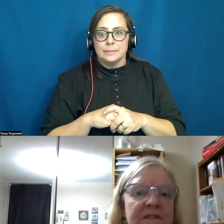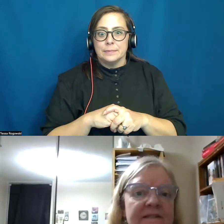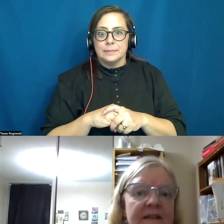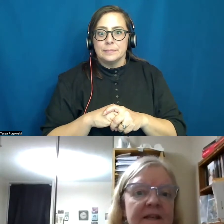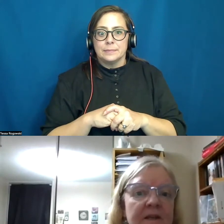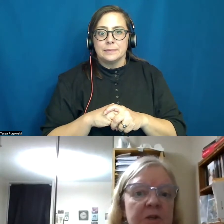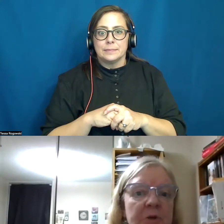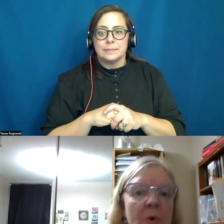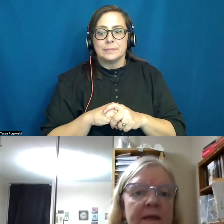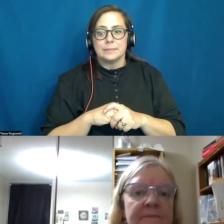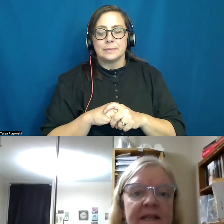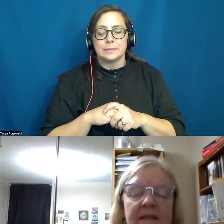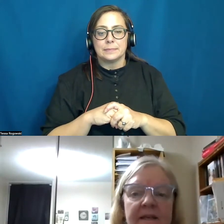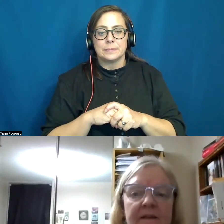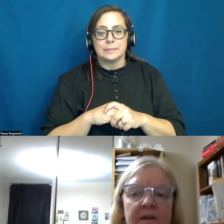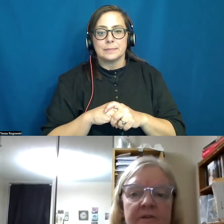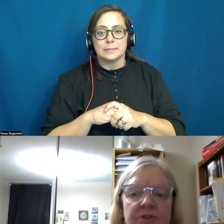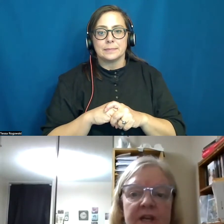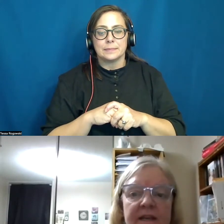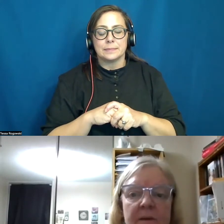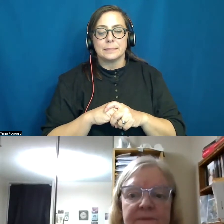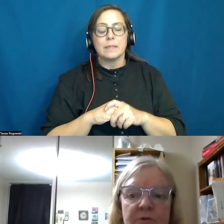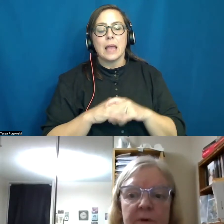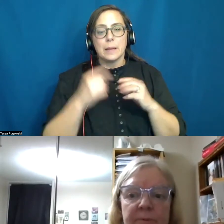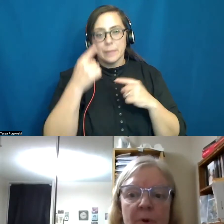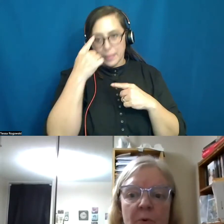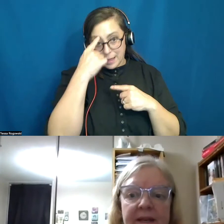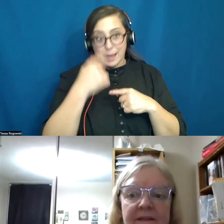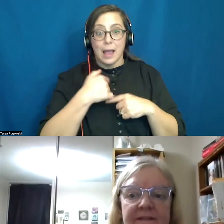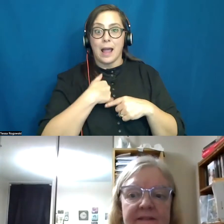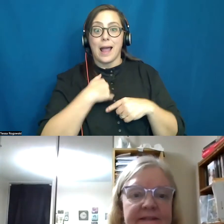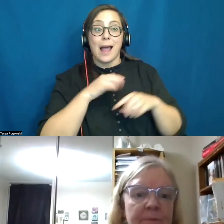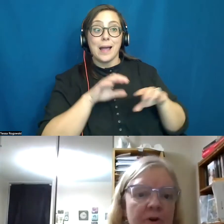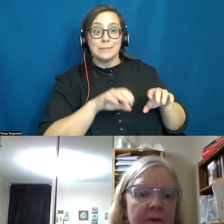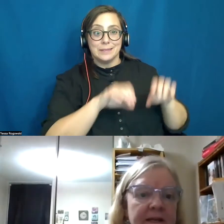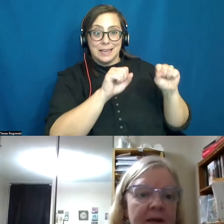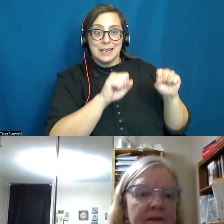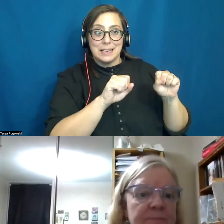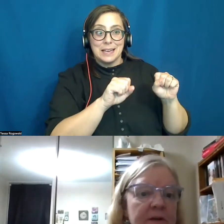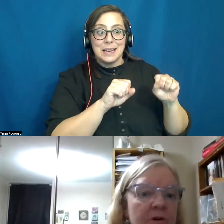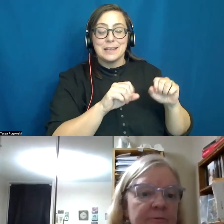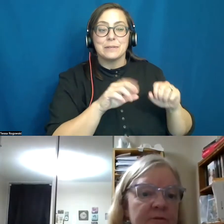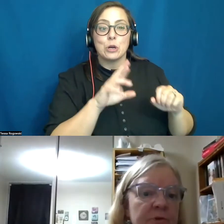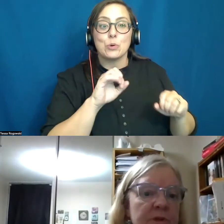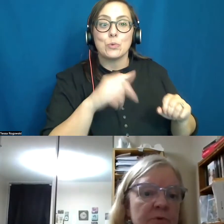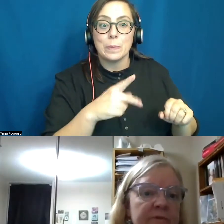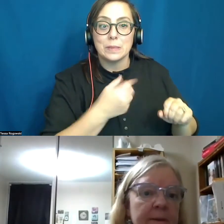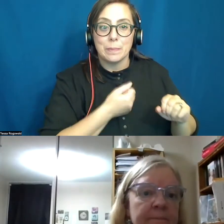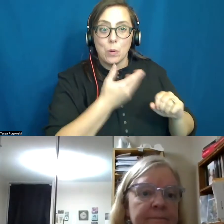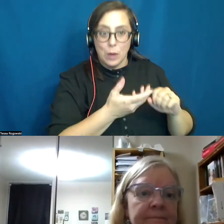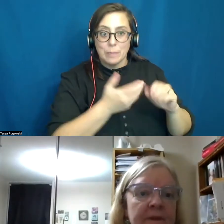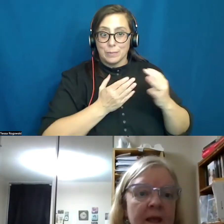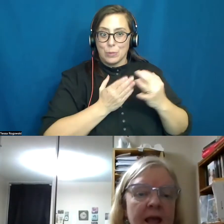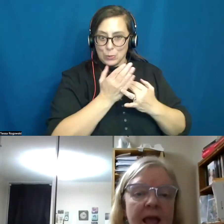I'm just thinking, and I am taking Jacob's Crip Poetics seminar right now that's being offered through U of